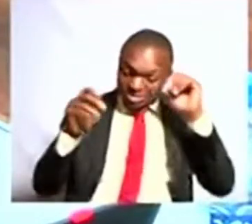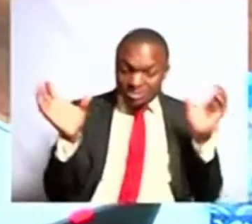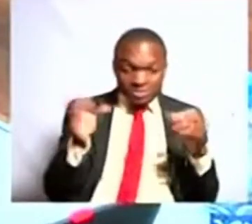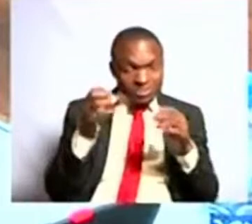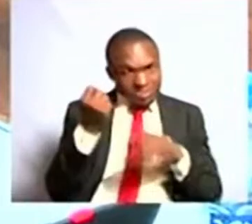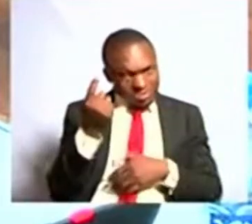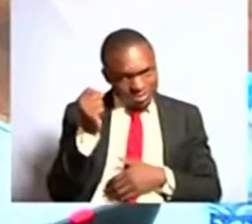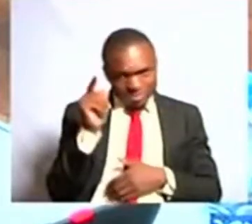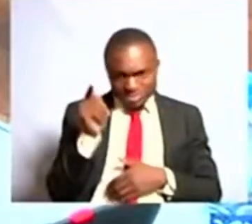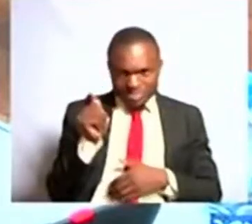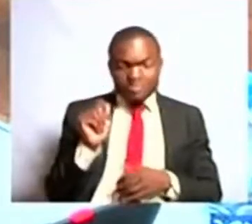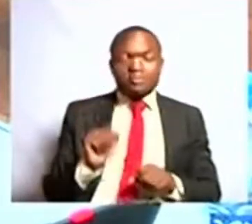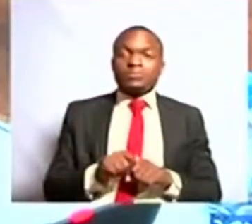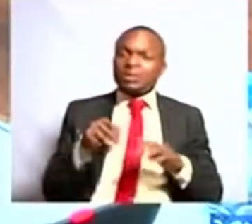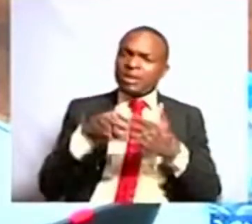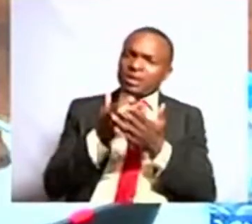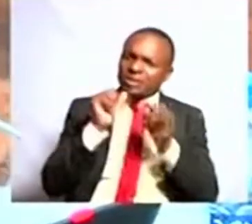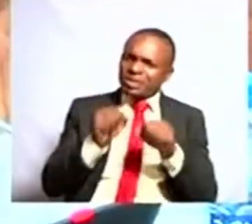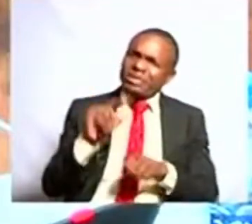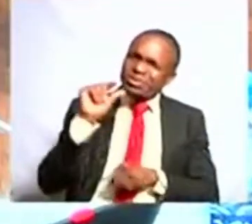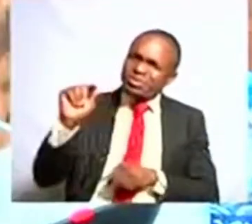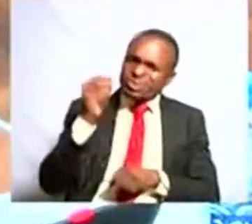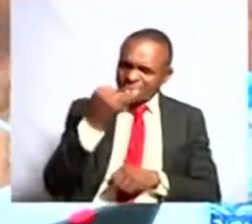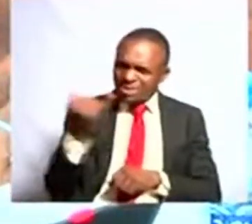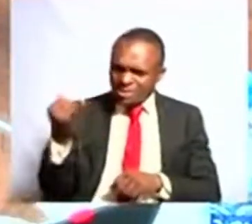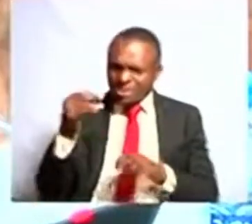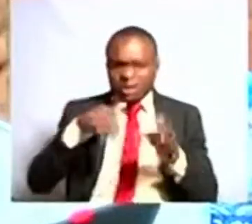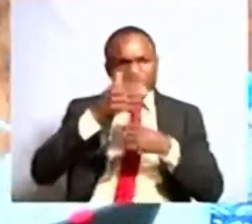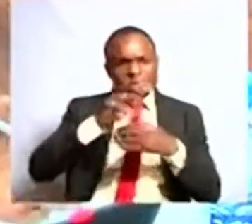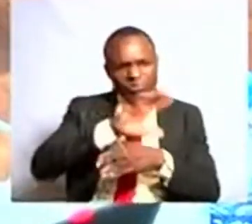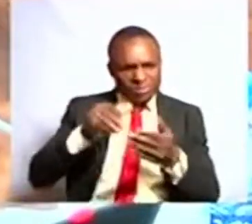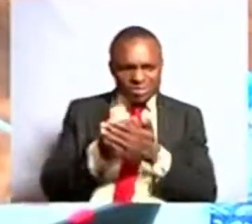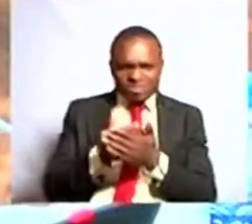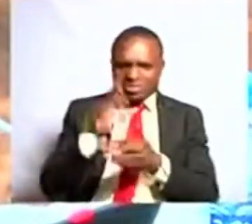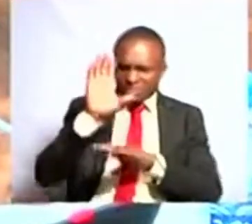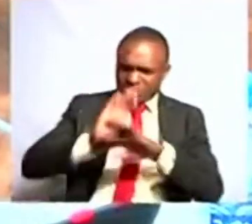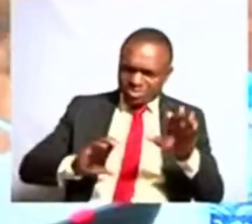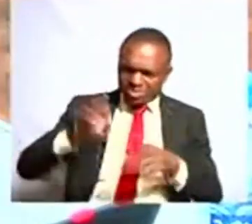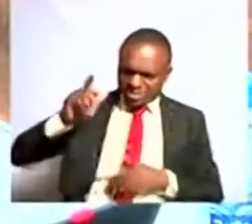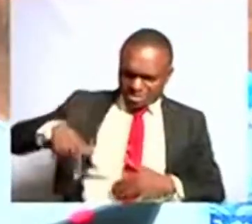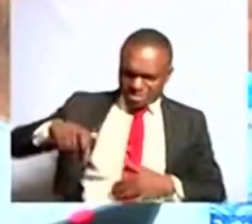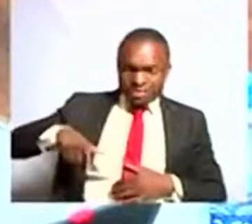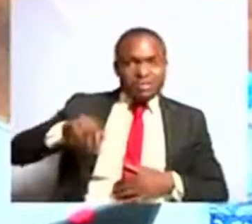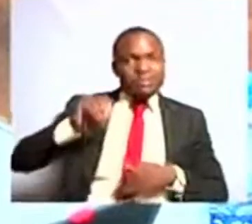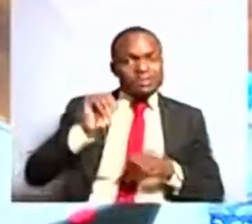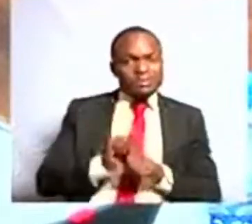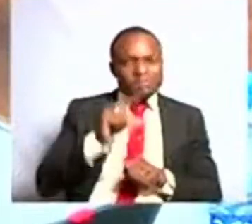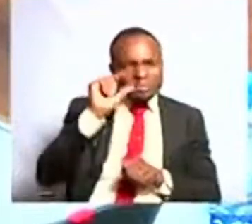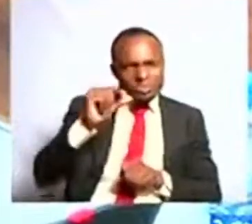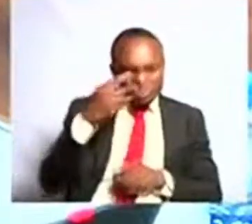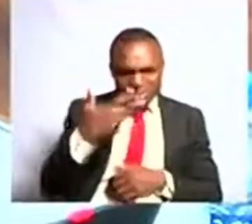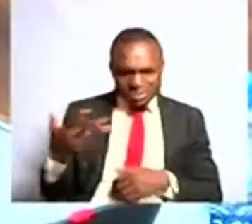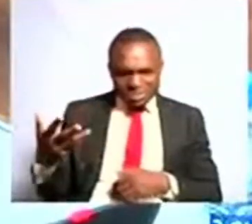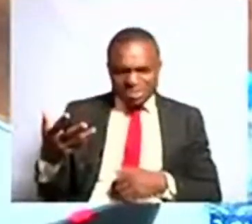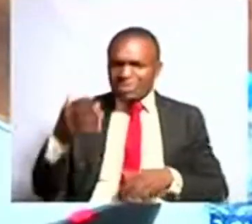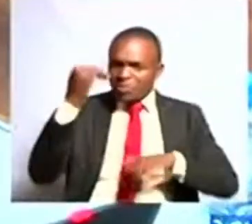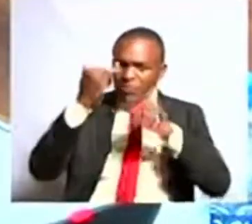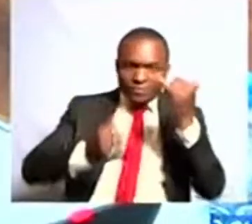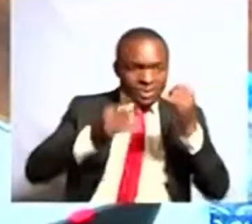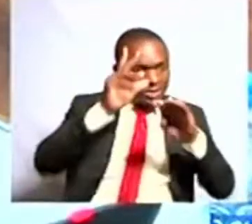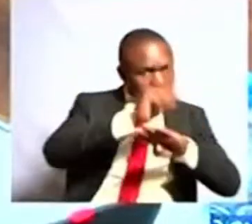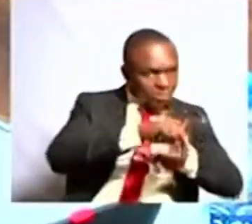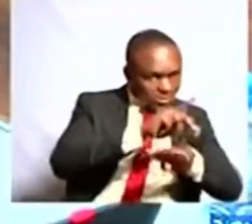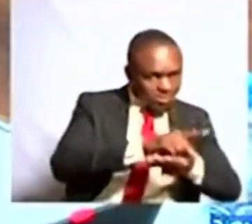to understand in that vein. How can snags, out of all things, cause a delay? Because snags is like substantial. You have finished the